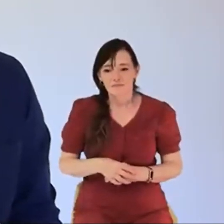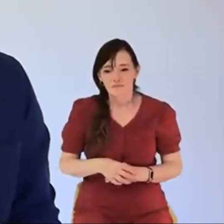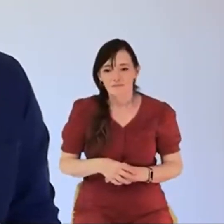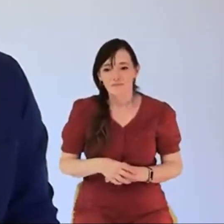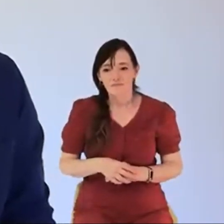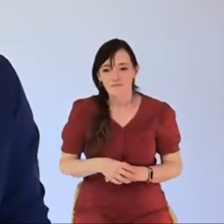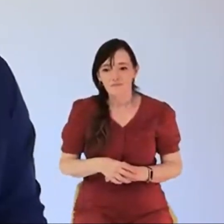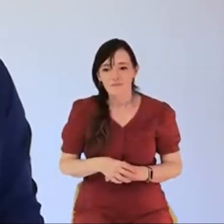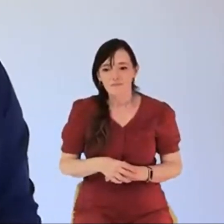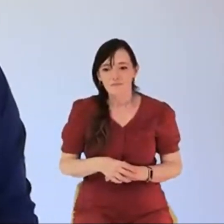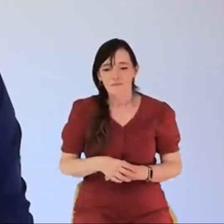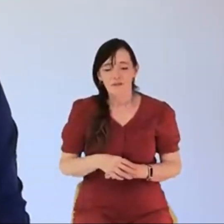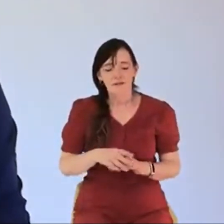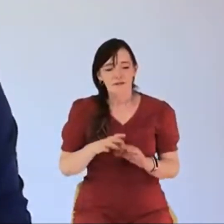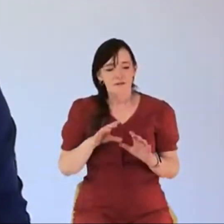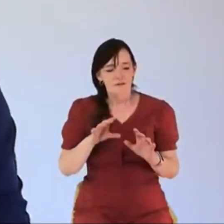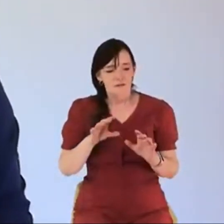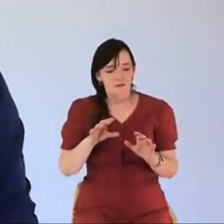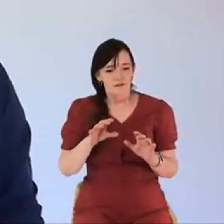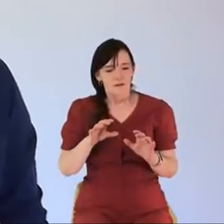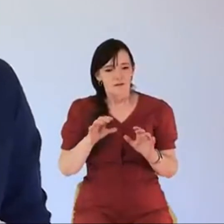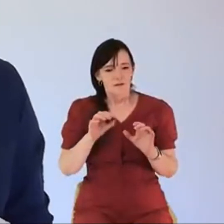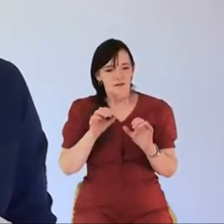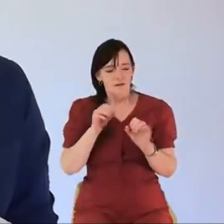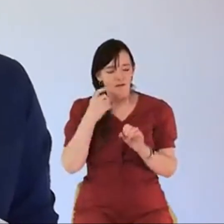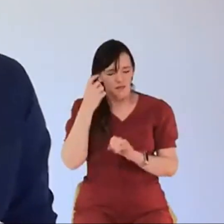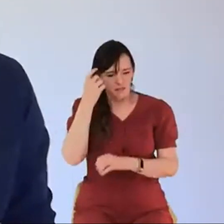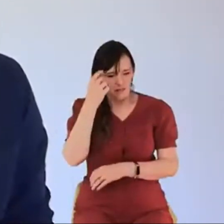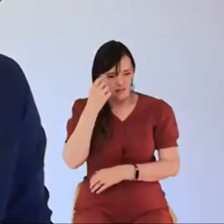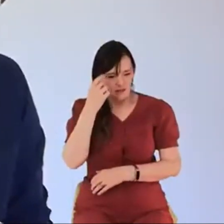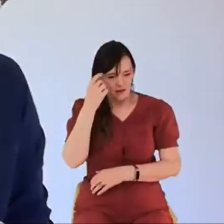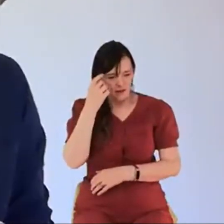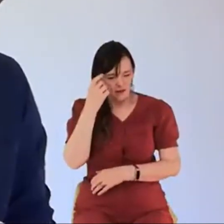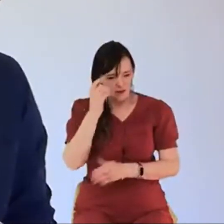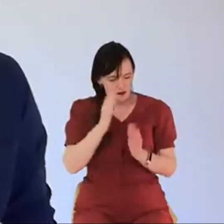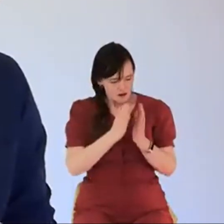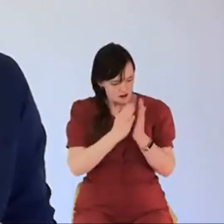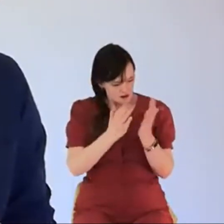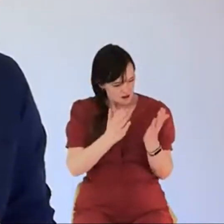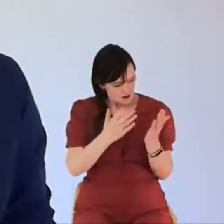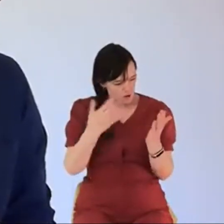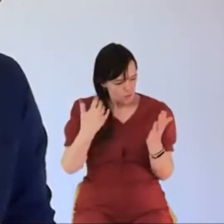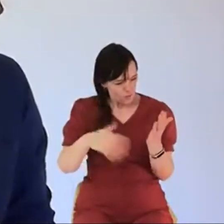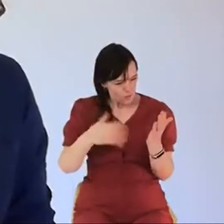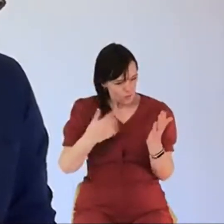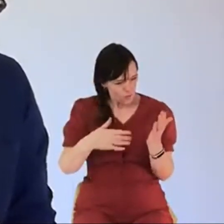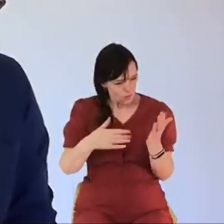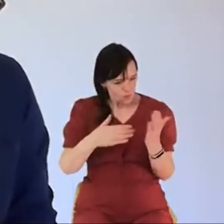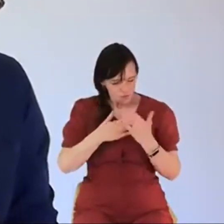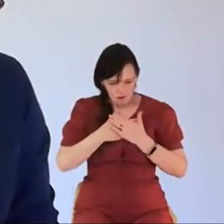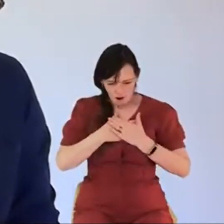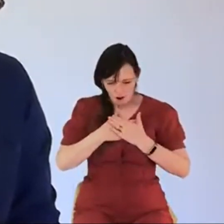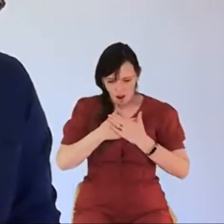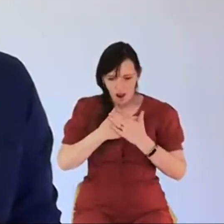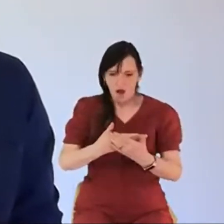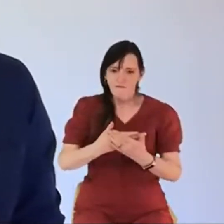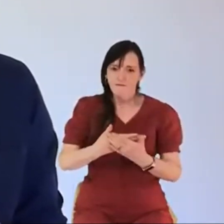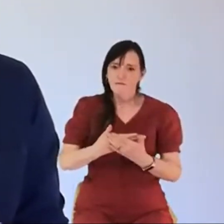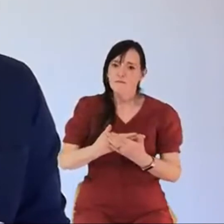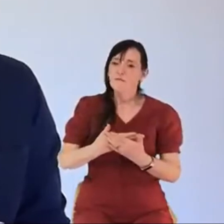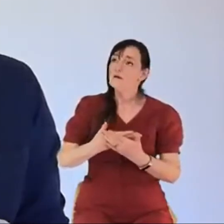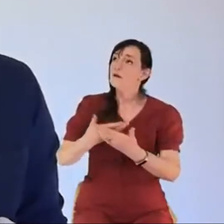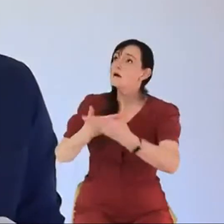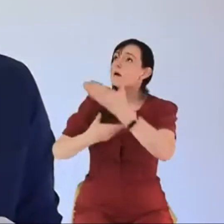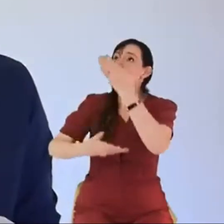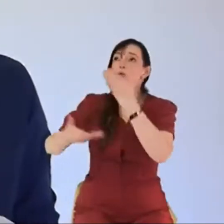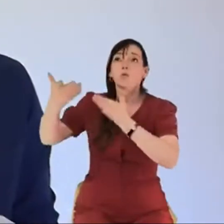let's just take in the medicine these words loved by the